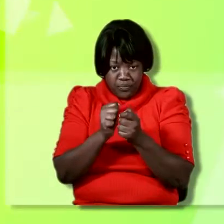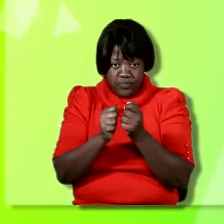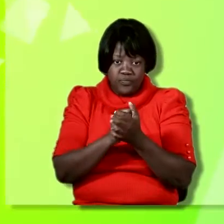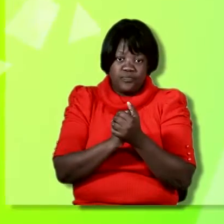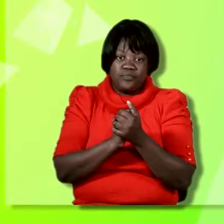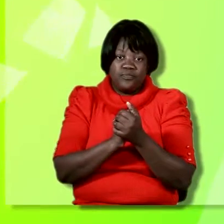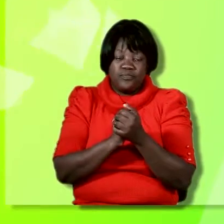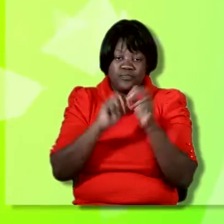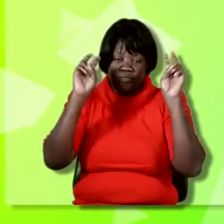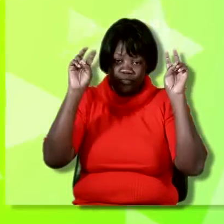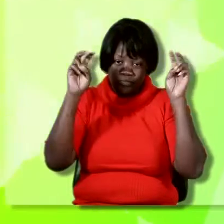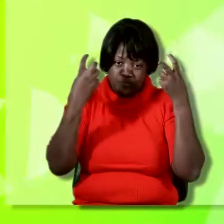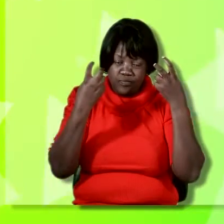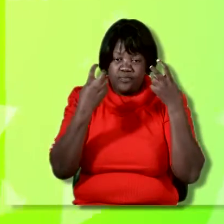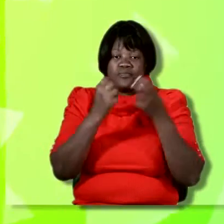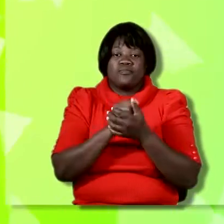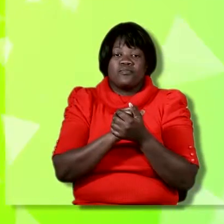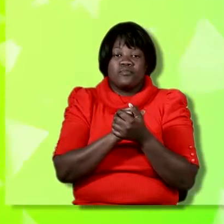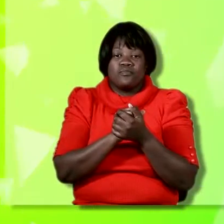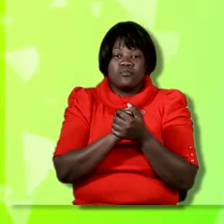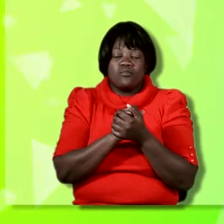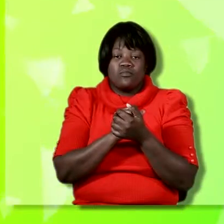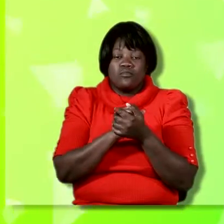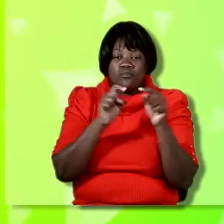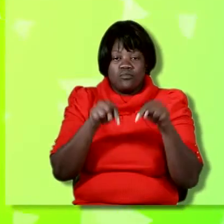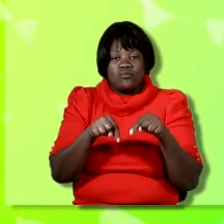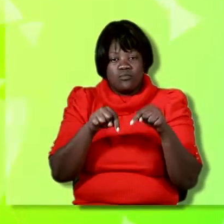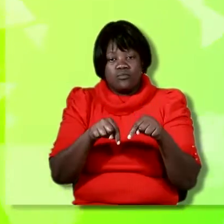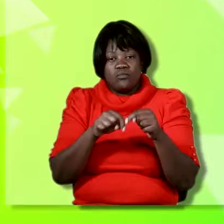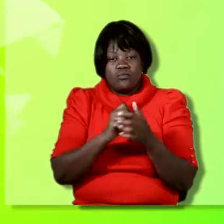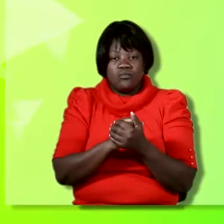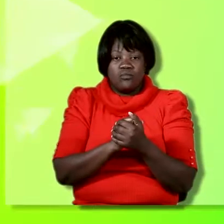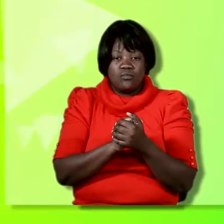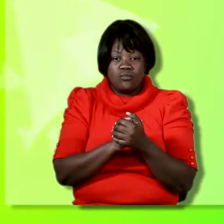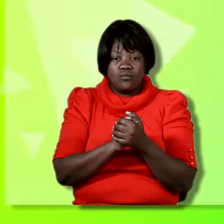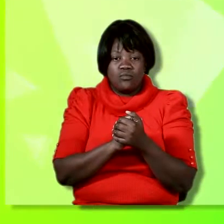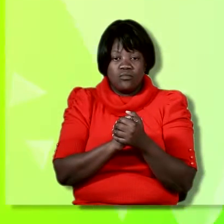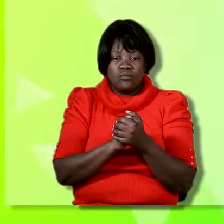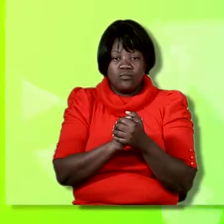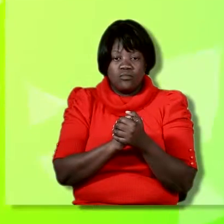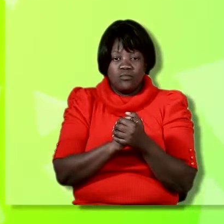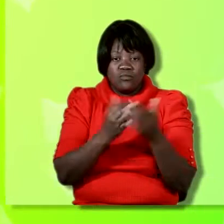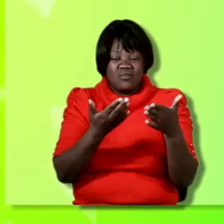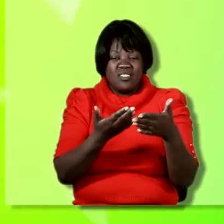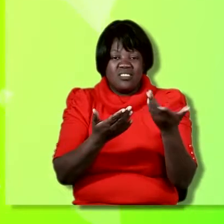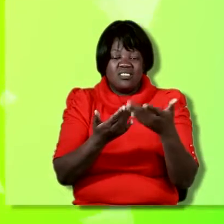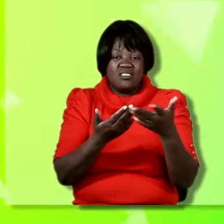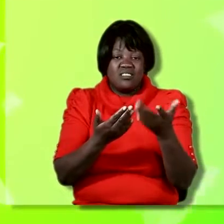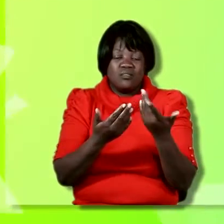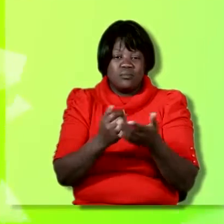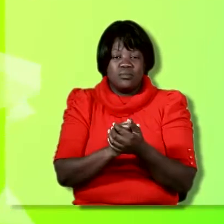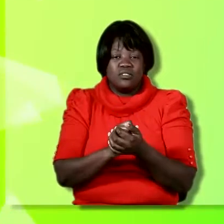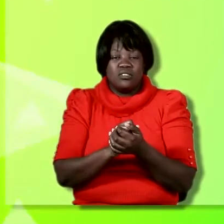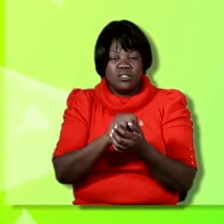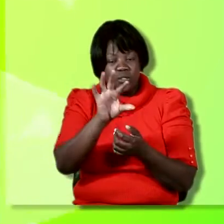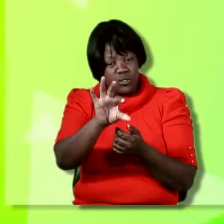5003. In the message box under the number, write down the keyword phrase for today's program, which is simple.